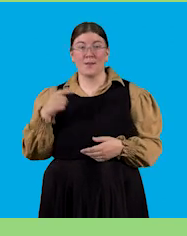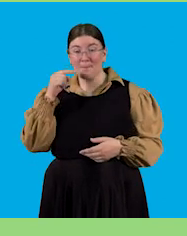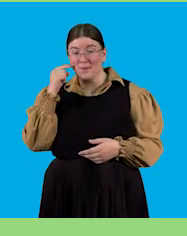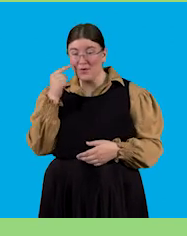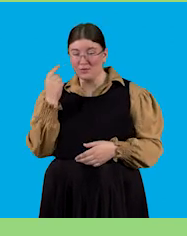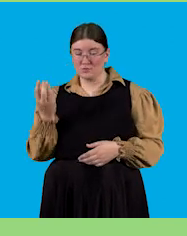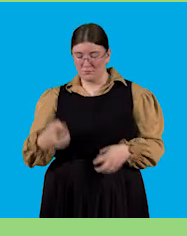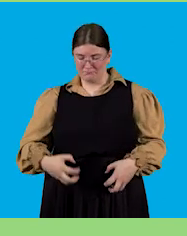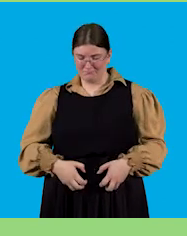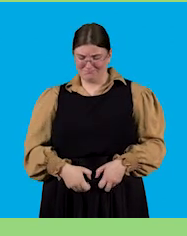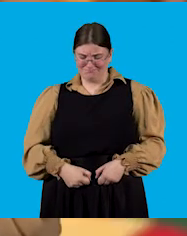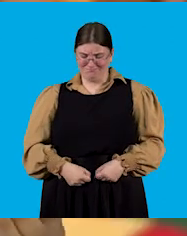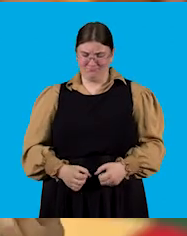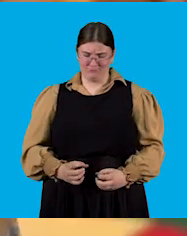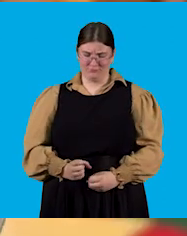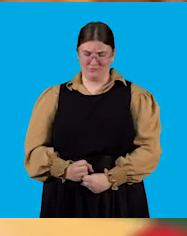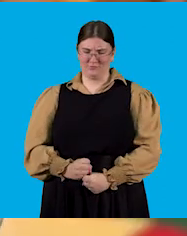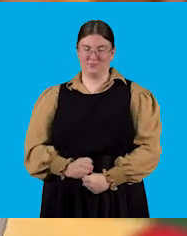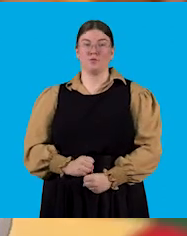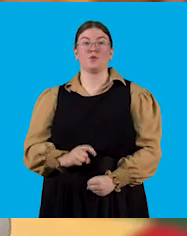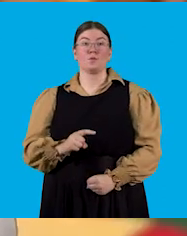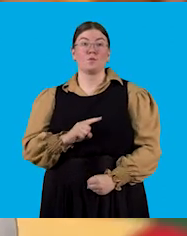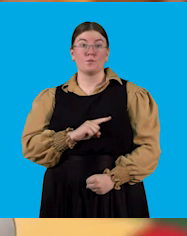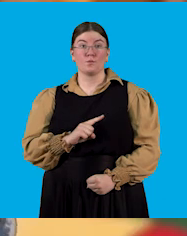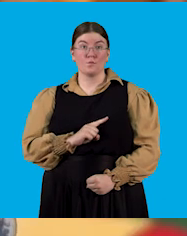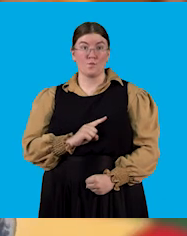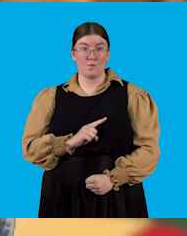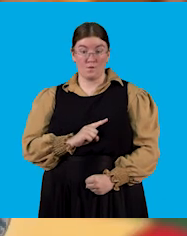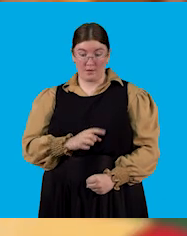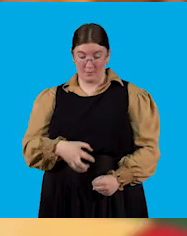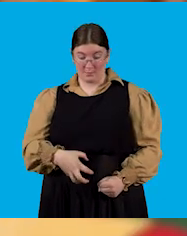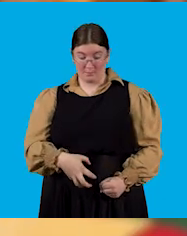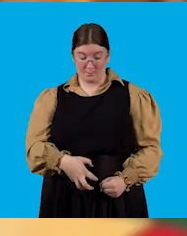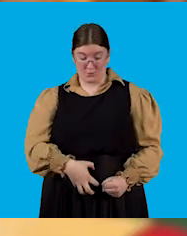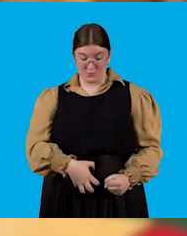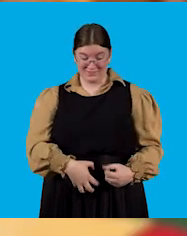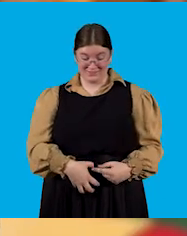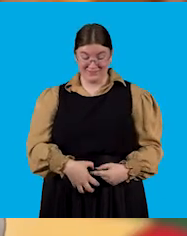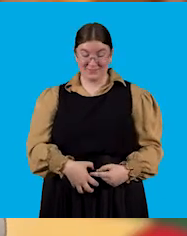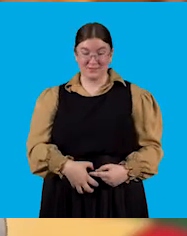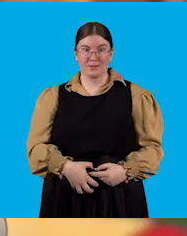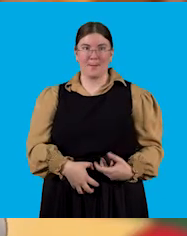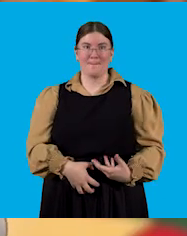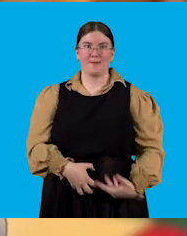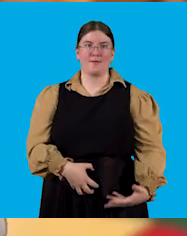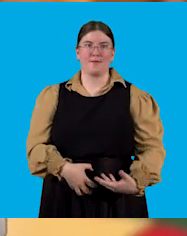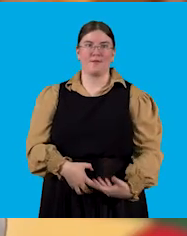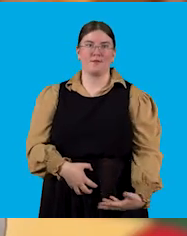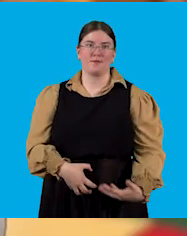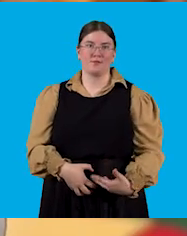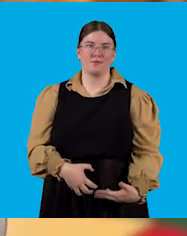experiencing period pains. It is because a lining from the uterus is basically pulling, and that is